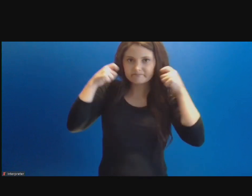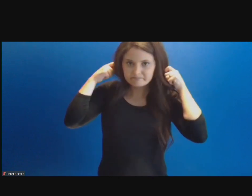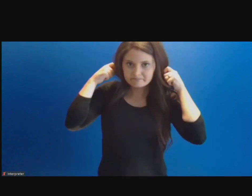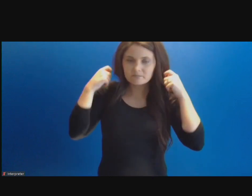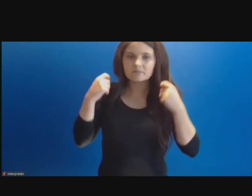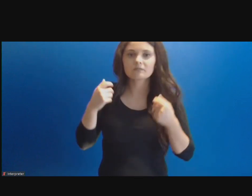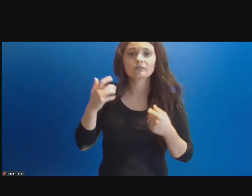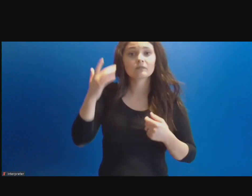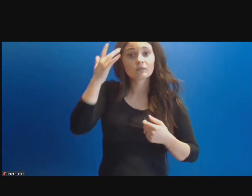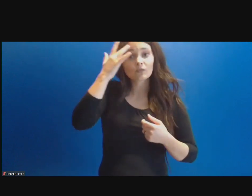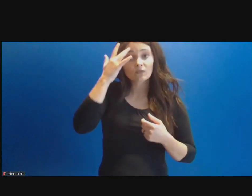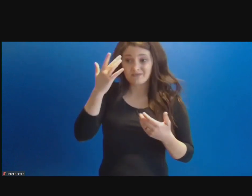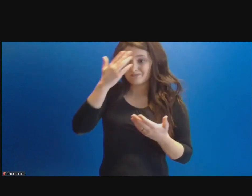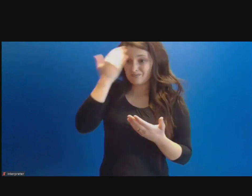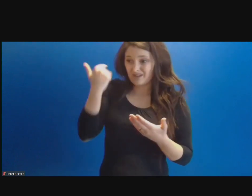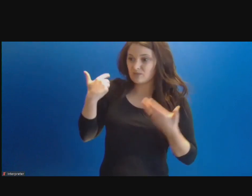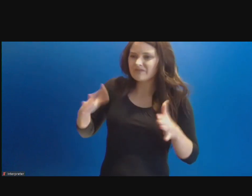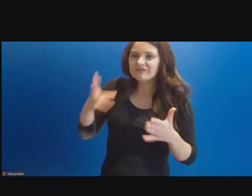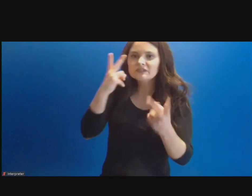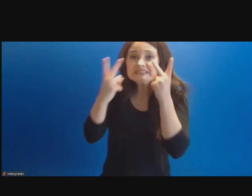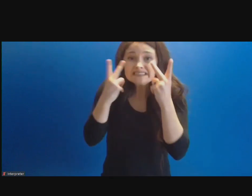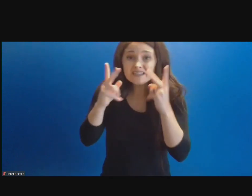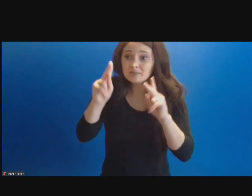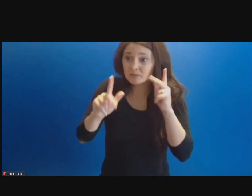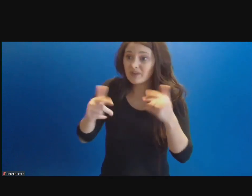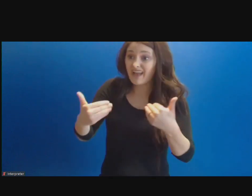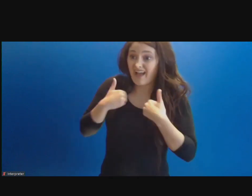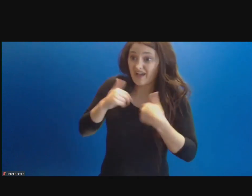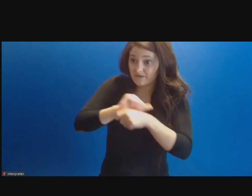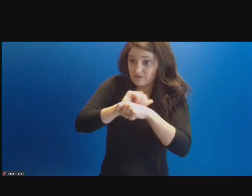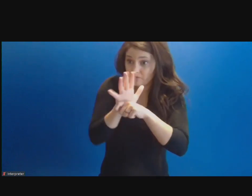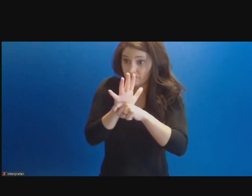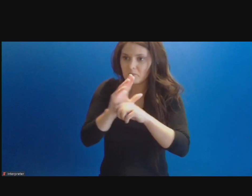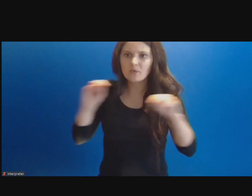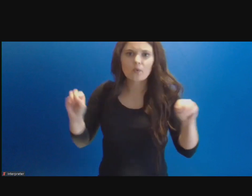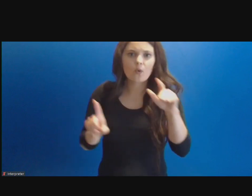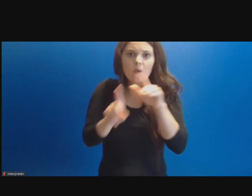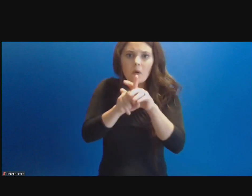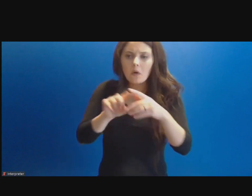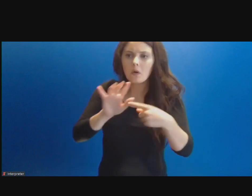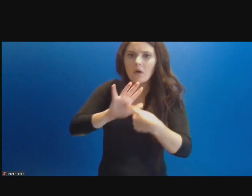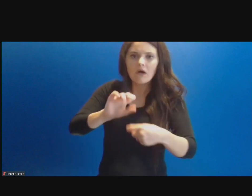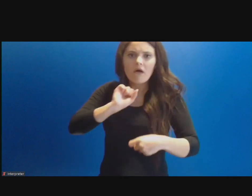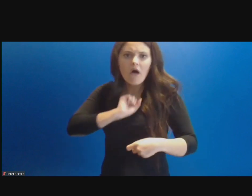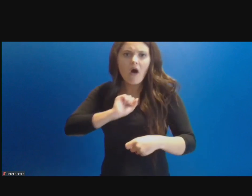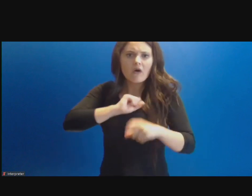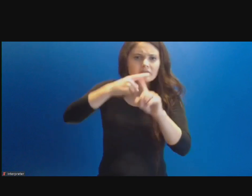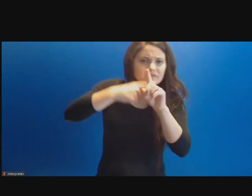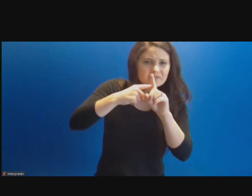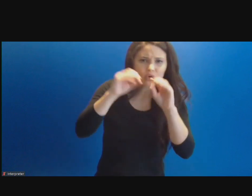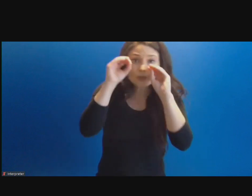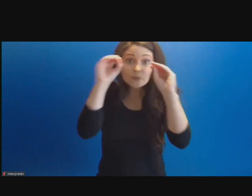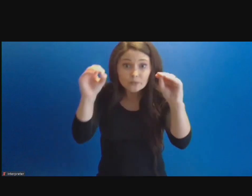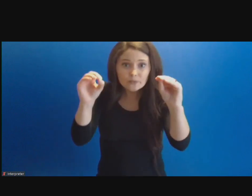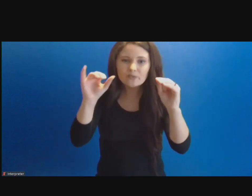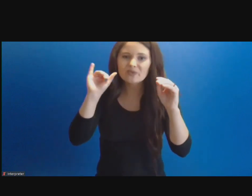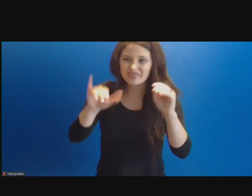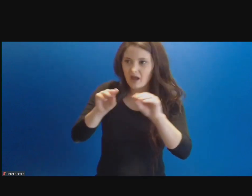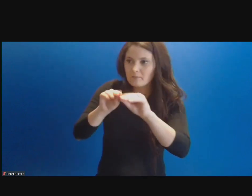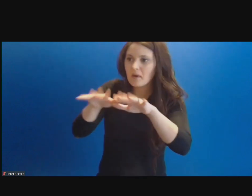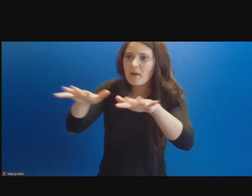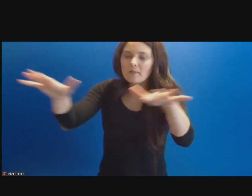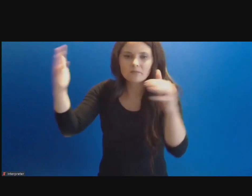have asymptomatic individuals, you may not know that you're shedding the virus. And that's how we get community spread.